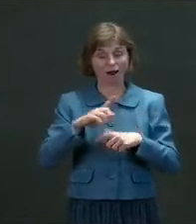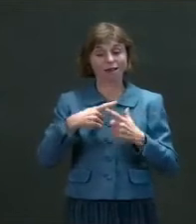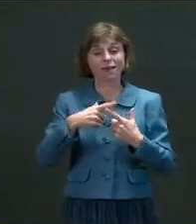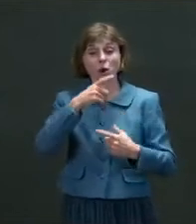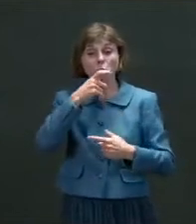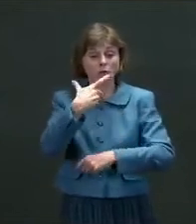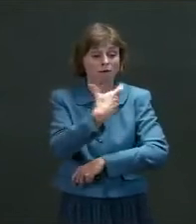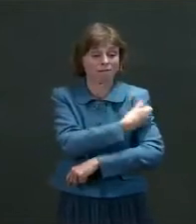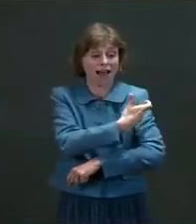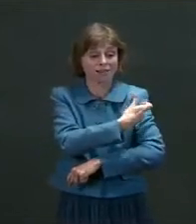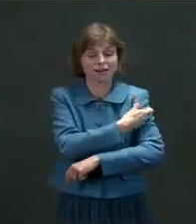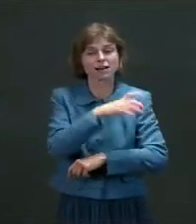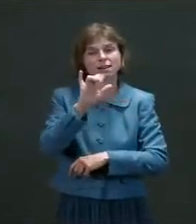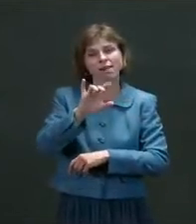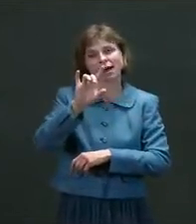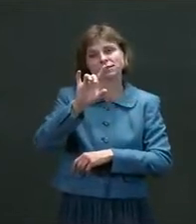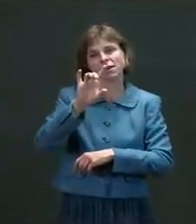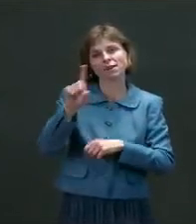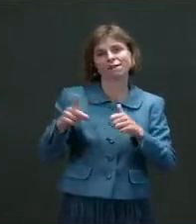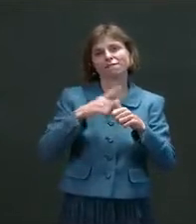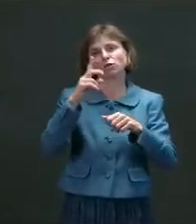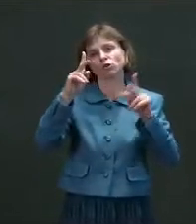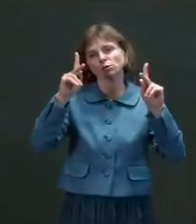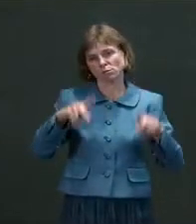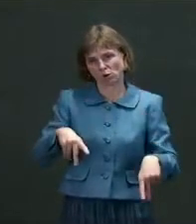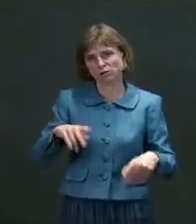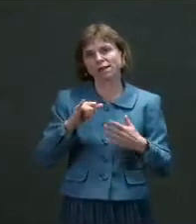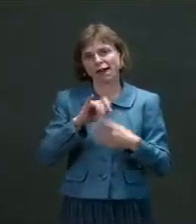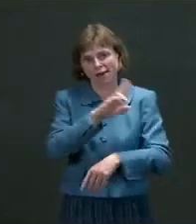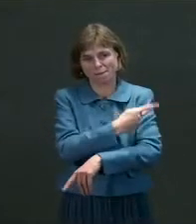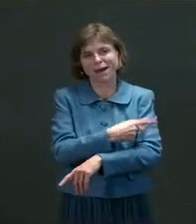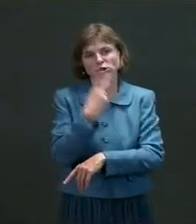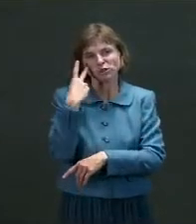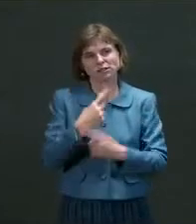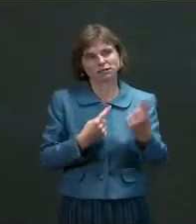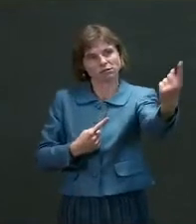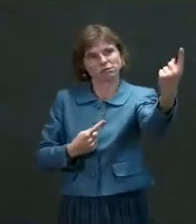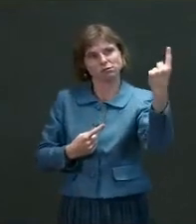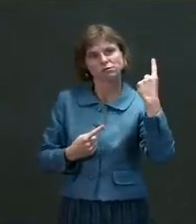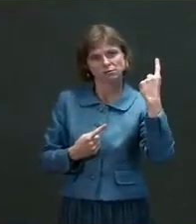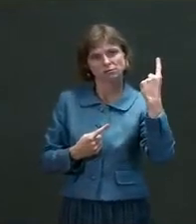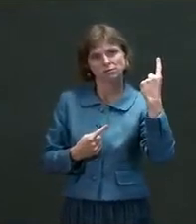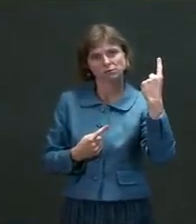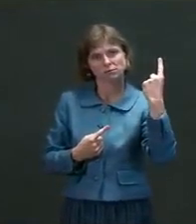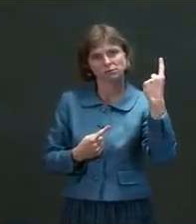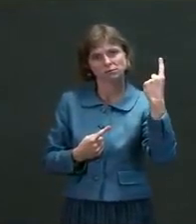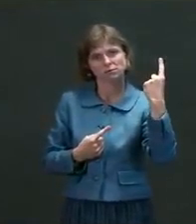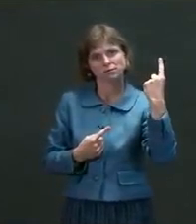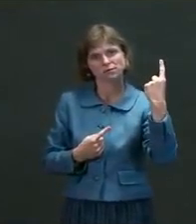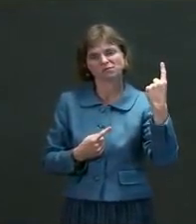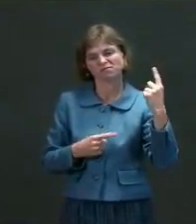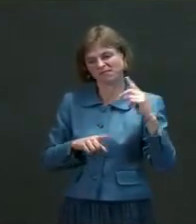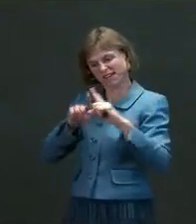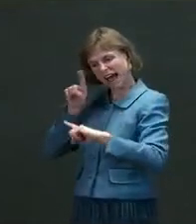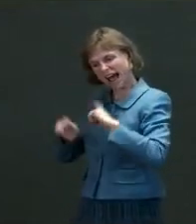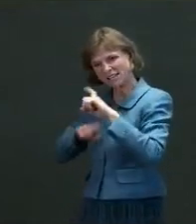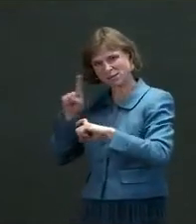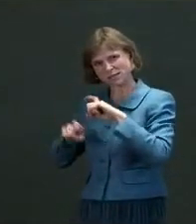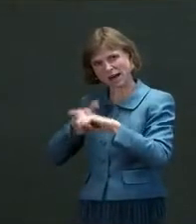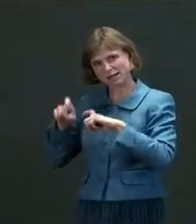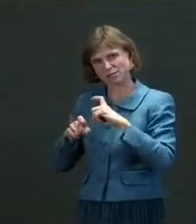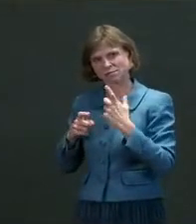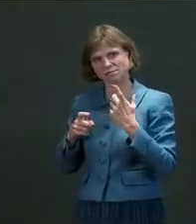first clinical person that a patron sees as they come through. And they are in charge of an assessment, pretty much looking for if